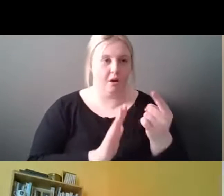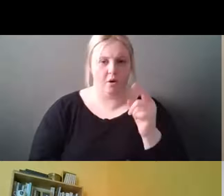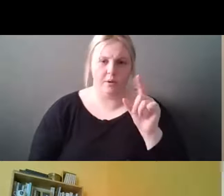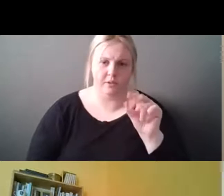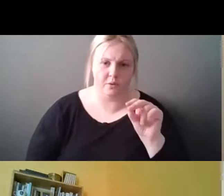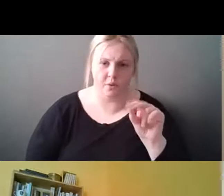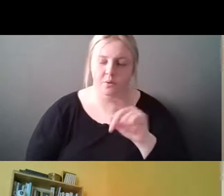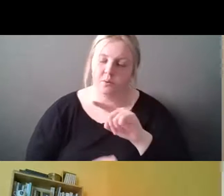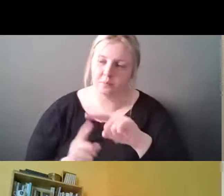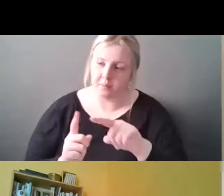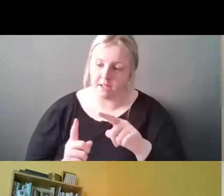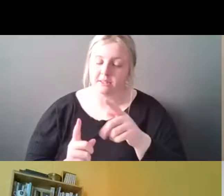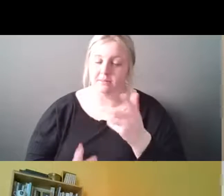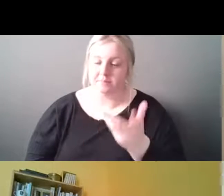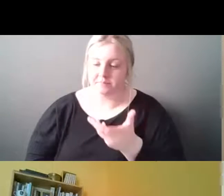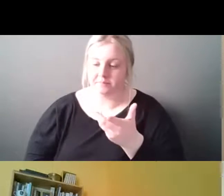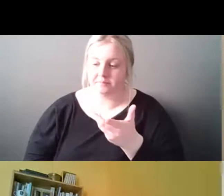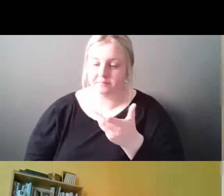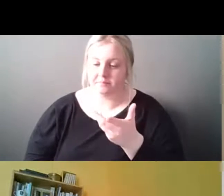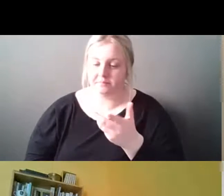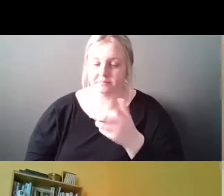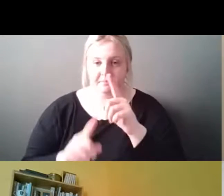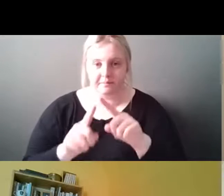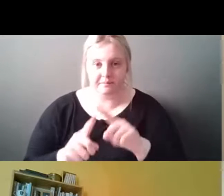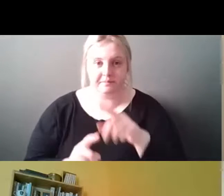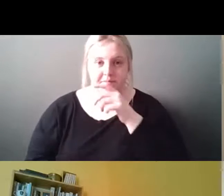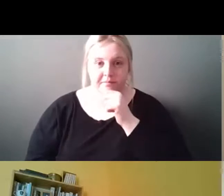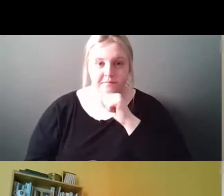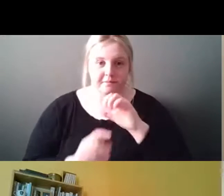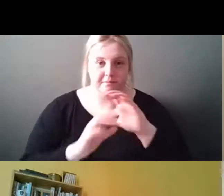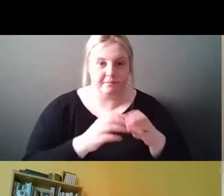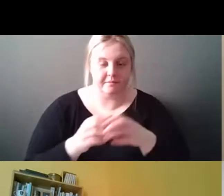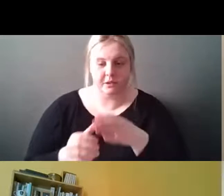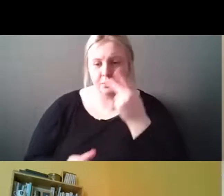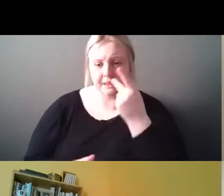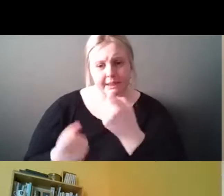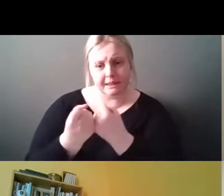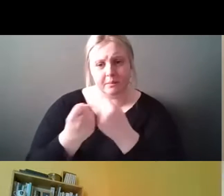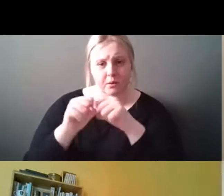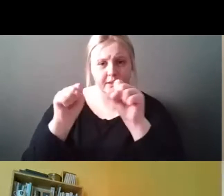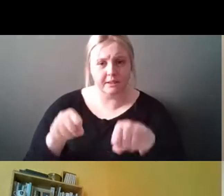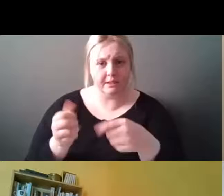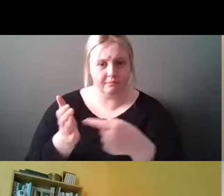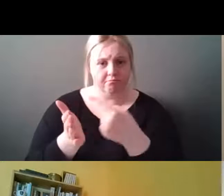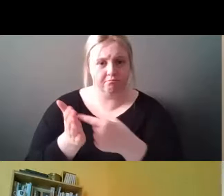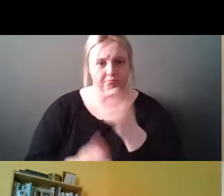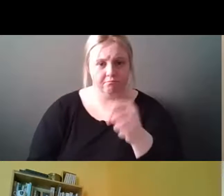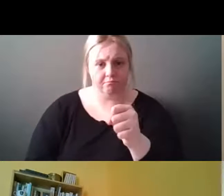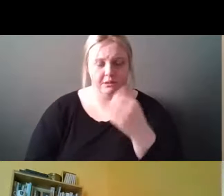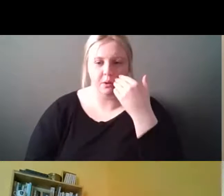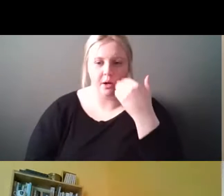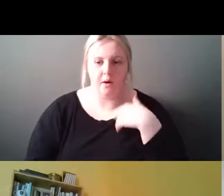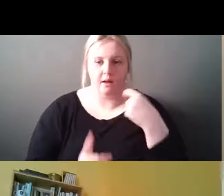fact that there is, between different age groups, you do see a support system. So I know I've gone around it in a